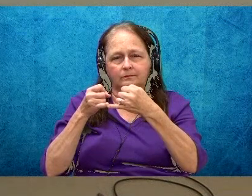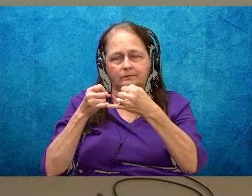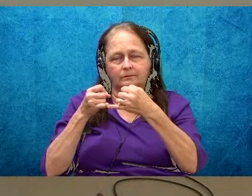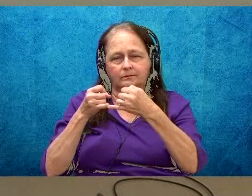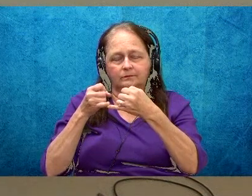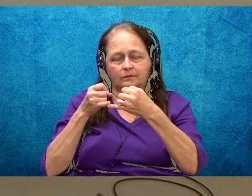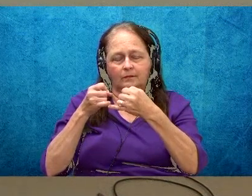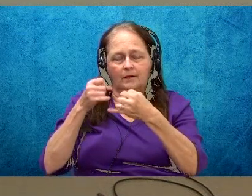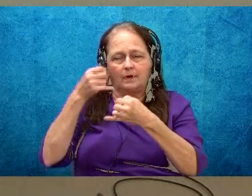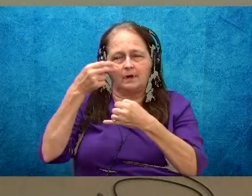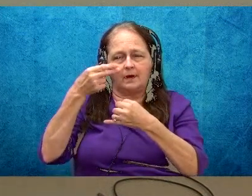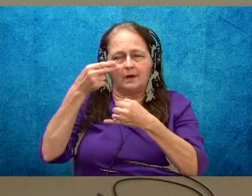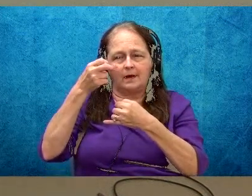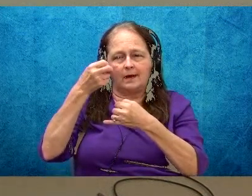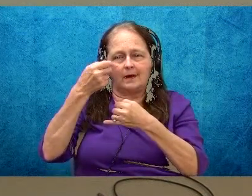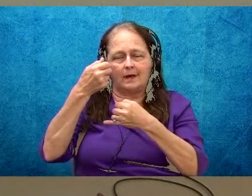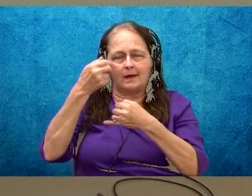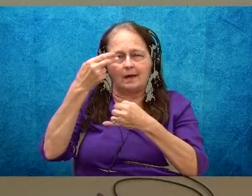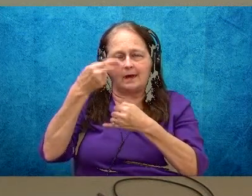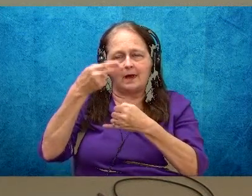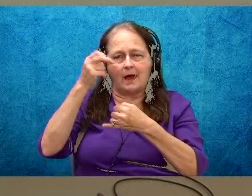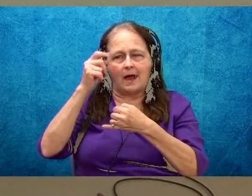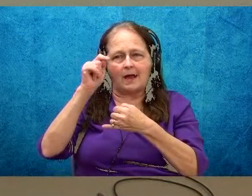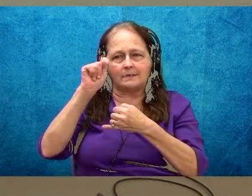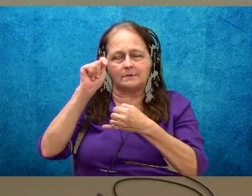The height of this box